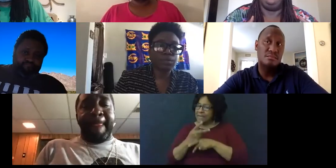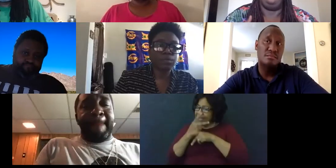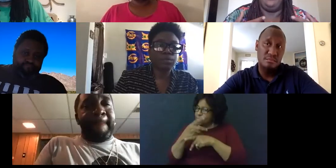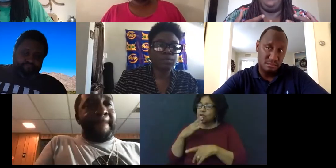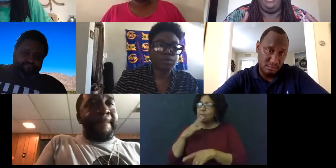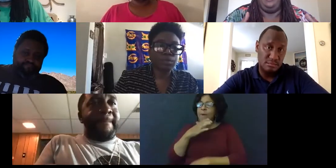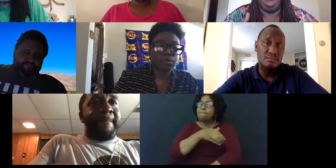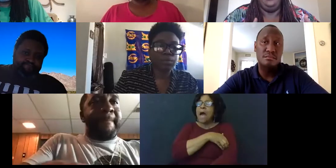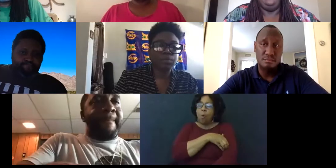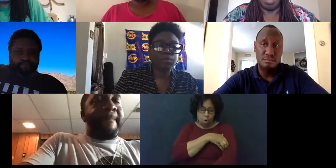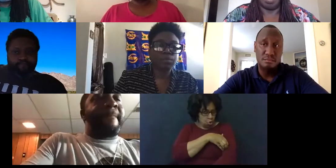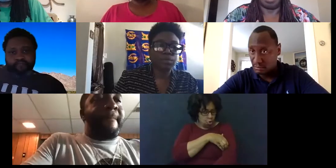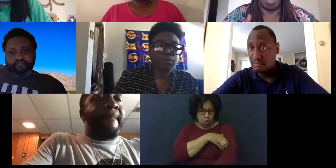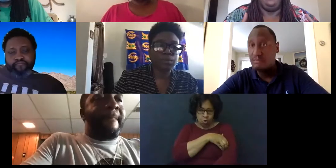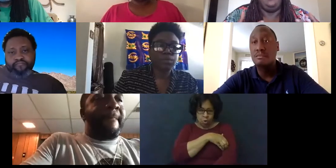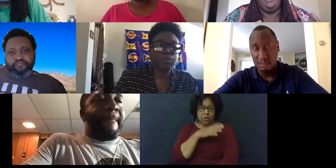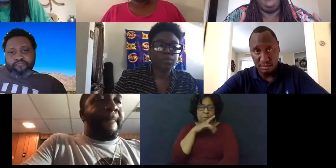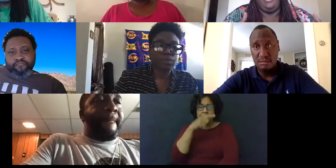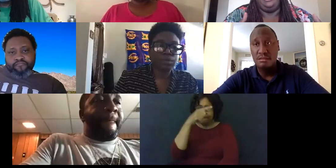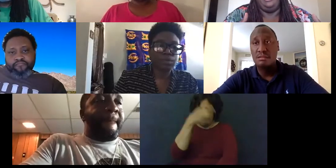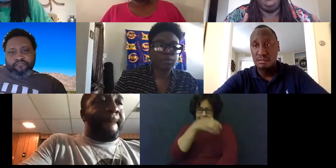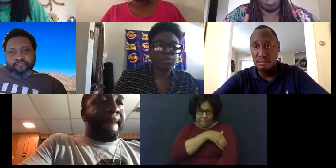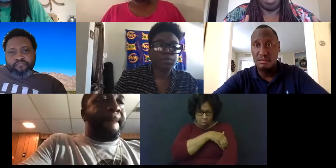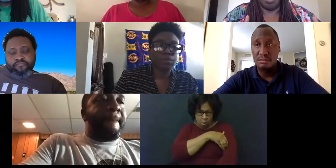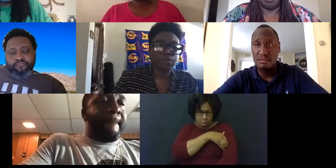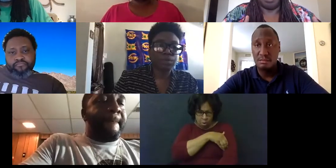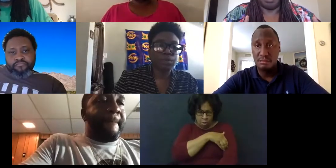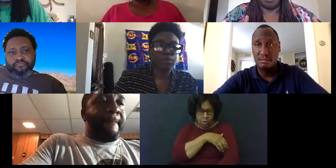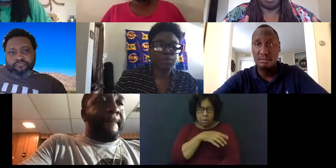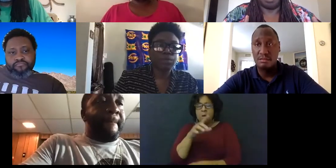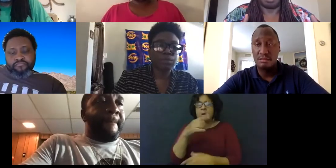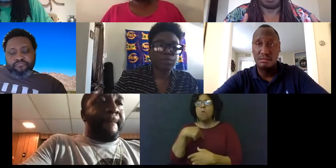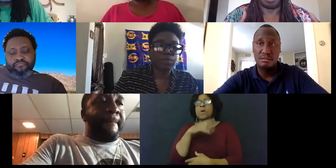when we talk about Black power, that we're talking about the fact that